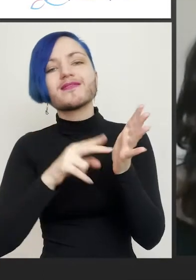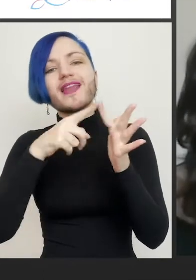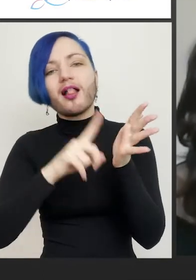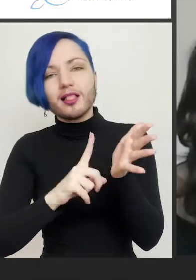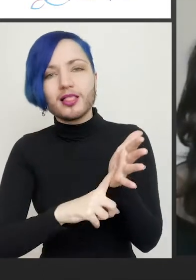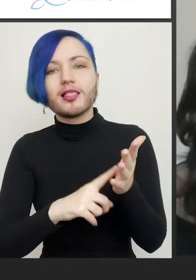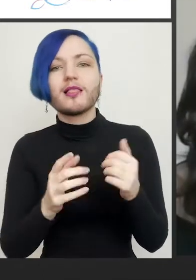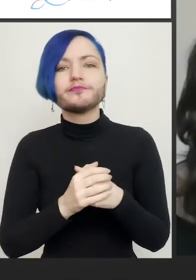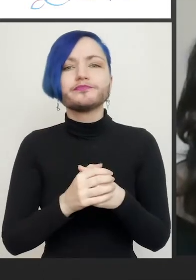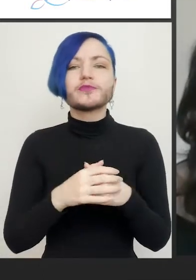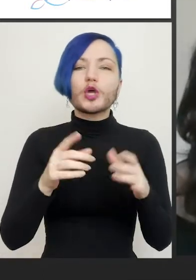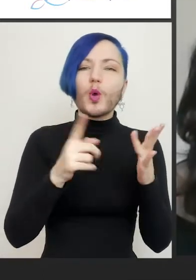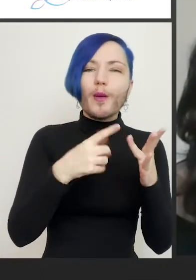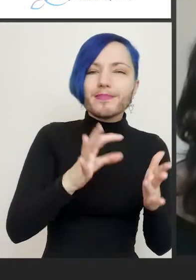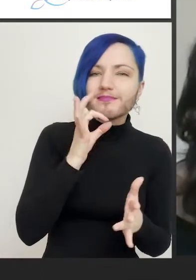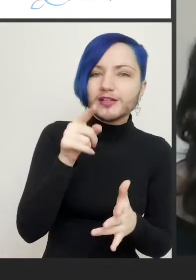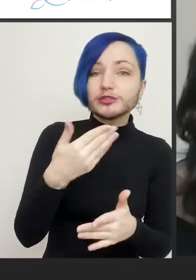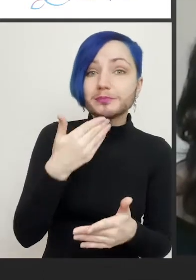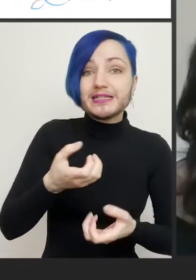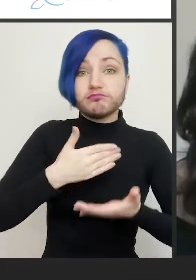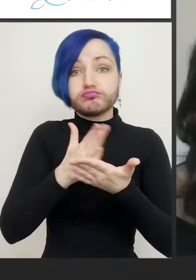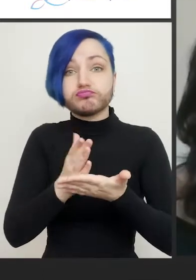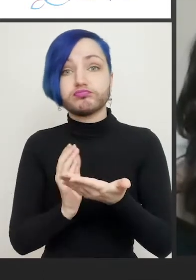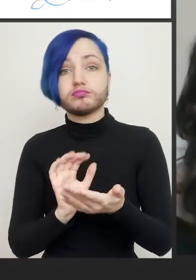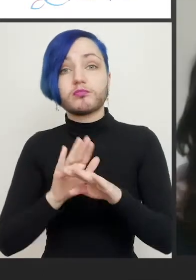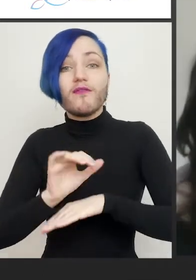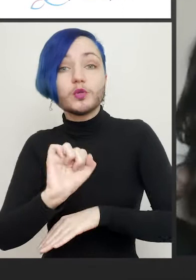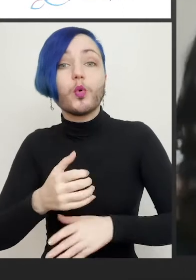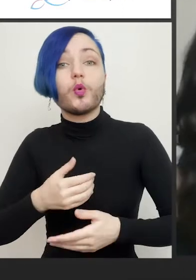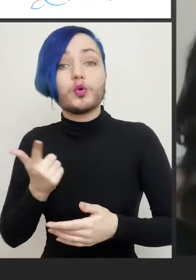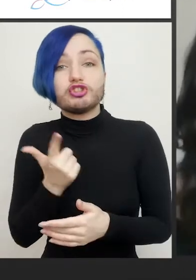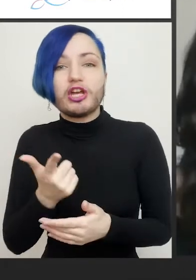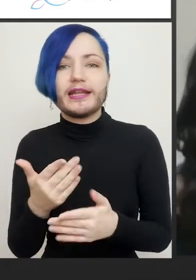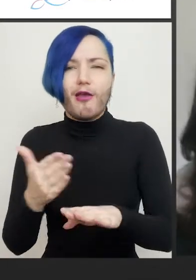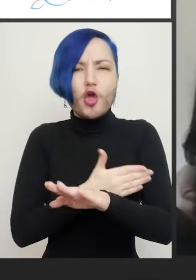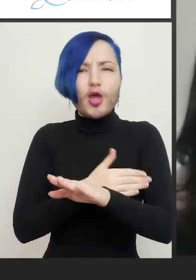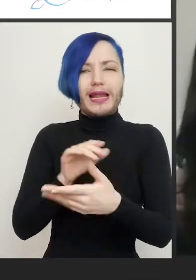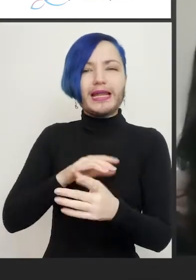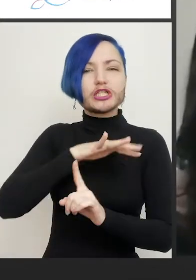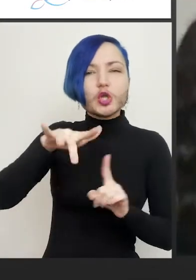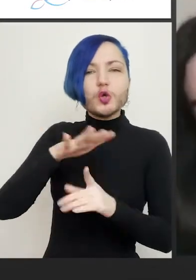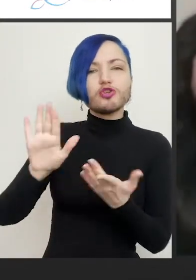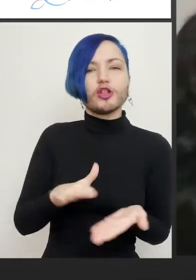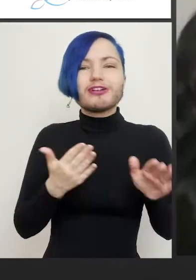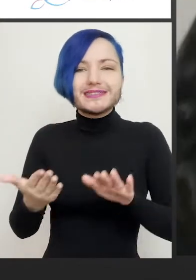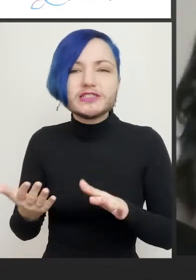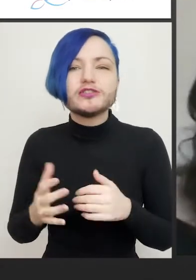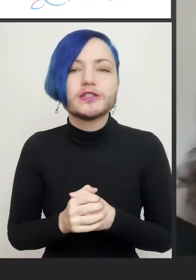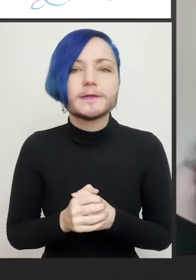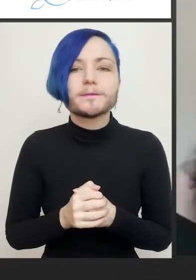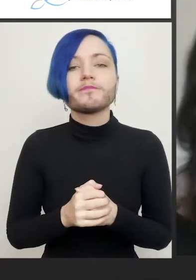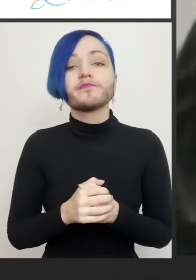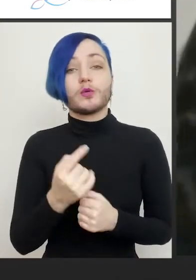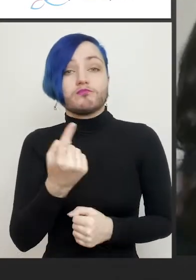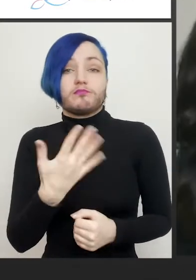Owen asked you to share a little bit about your own journey through that sort of early social transition. And you'd